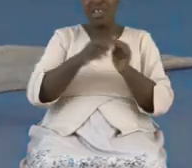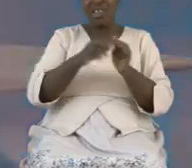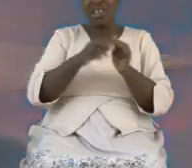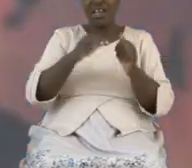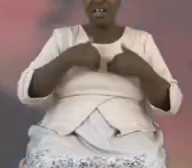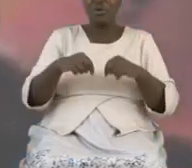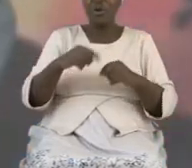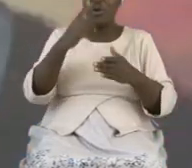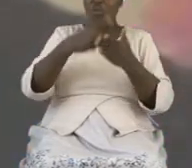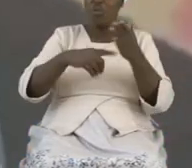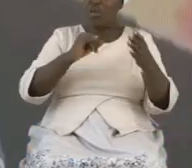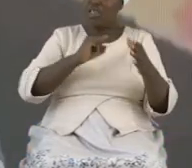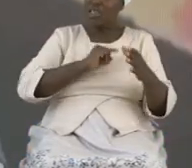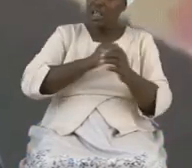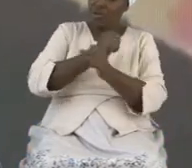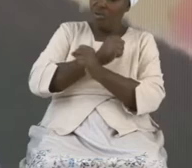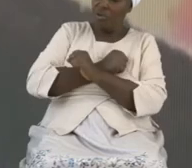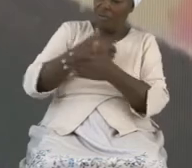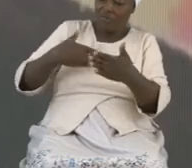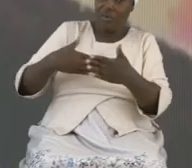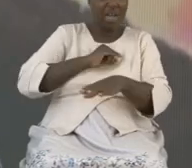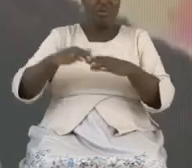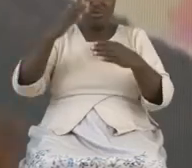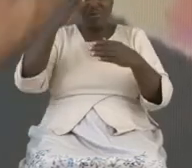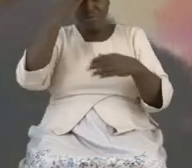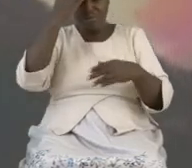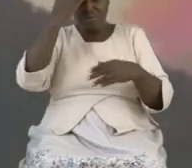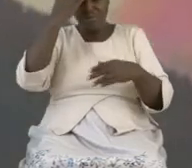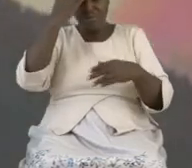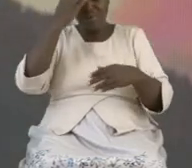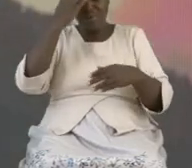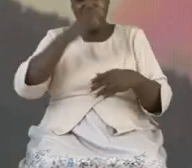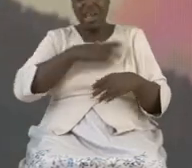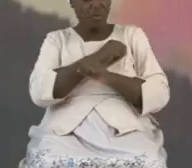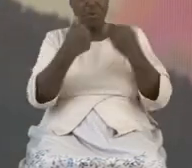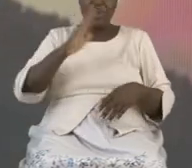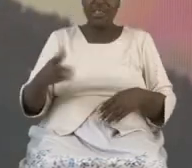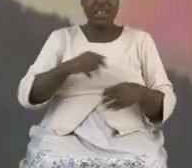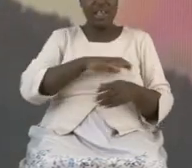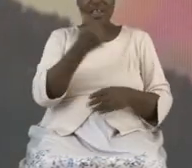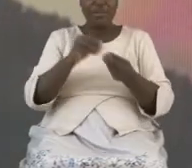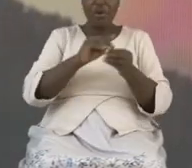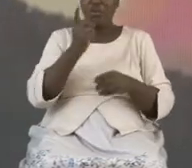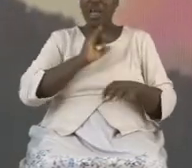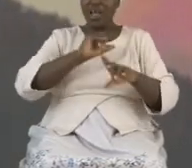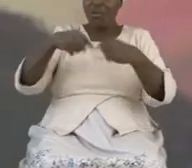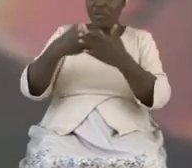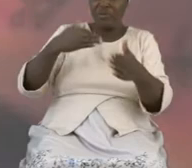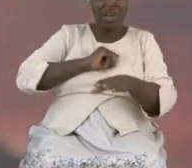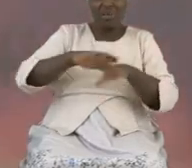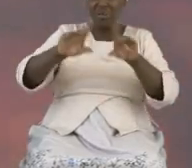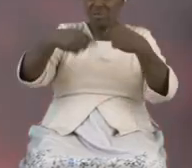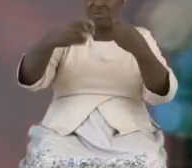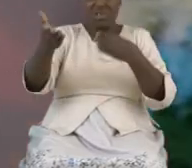loved before, I don't love those bad things anymore. Where I went before, I don't go there anymore. And